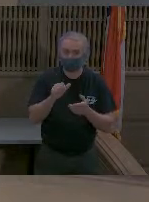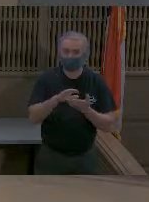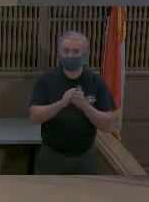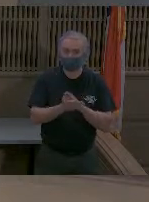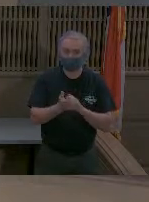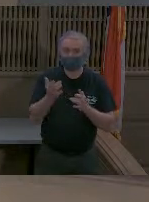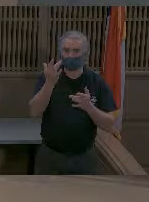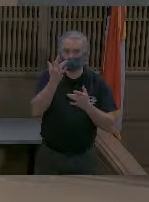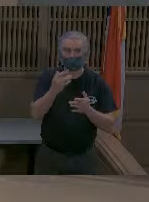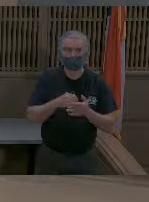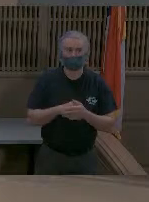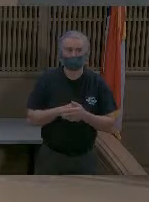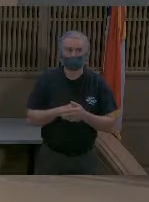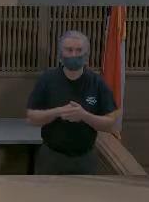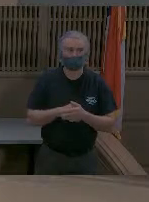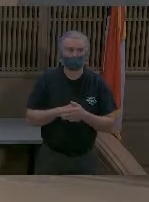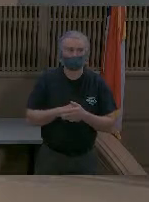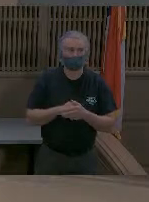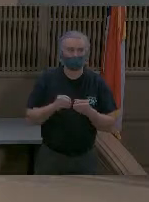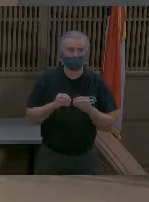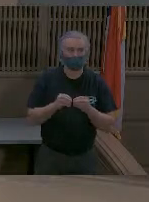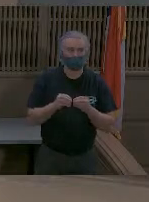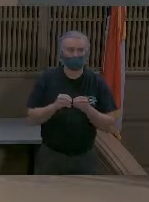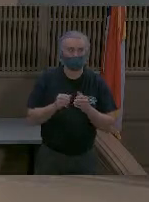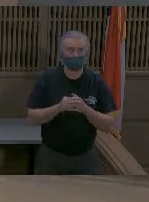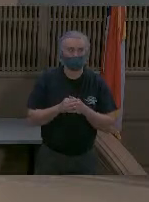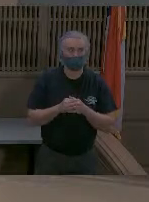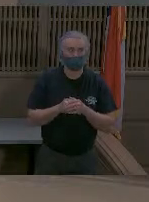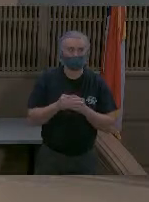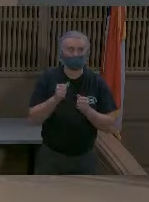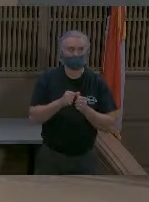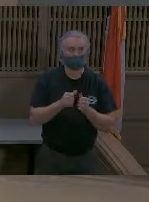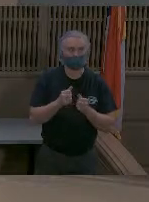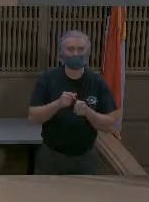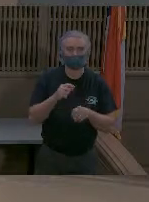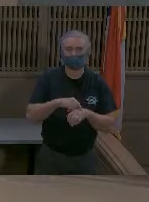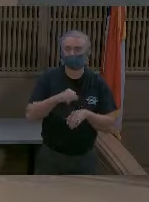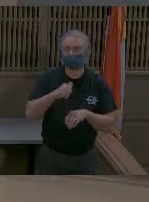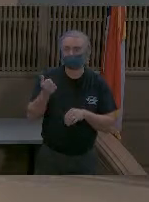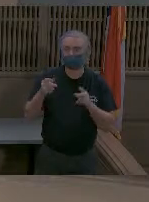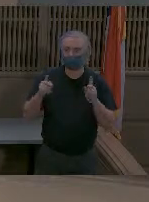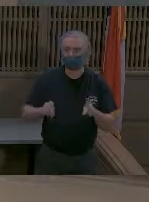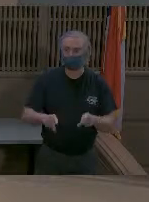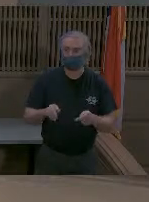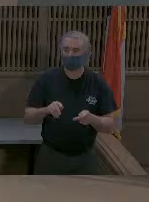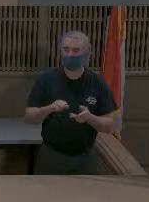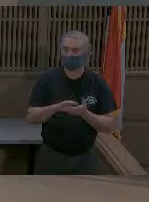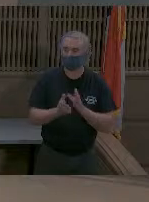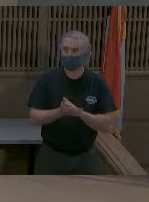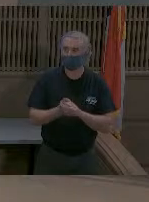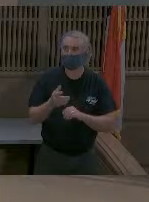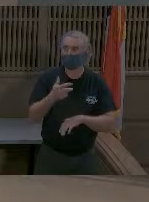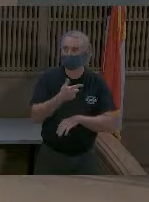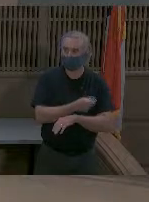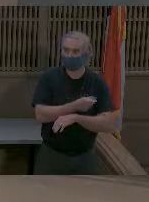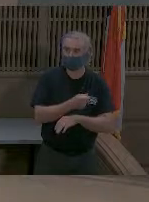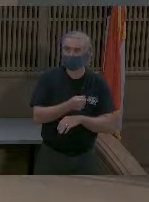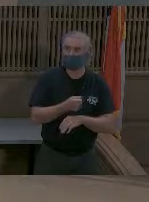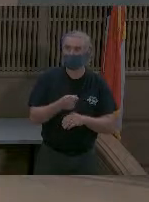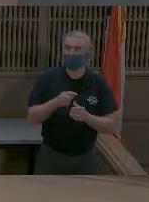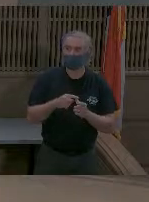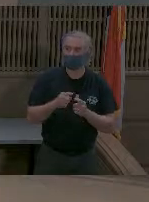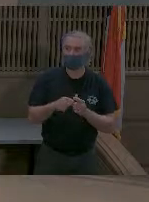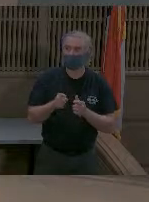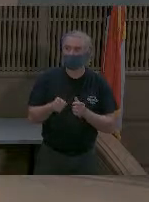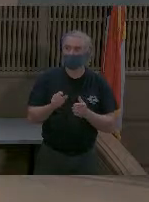COVID. Furthermore, every time another person gets vaccinated in the community, we get closer